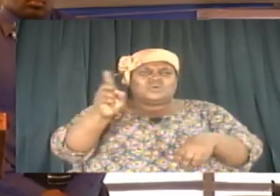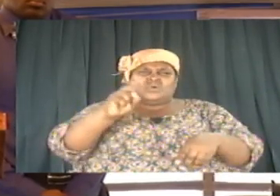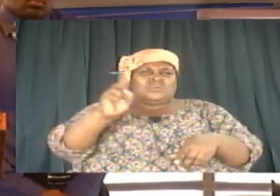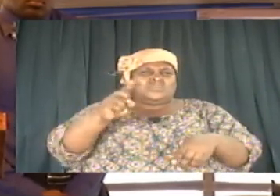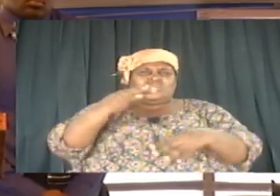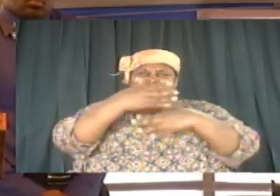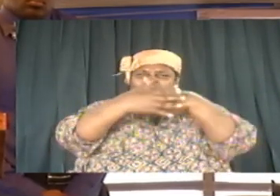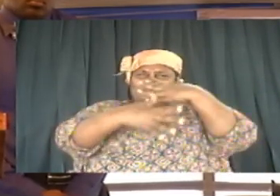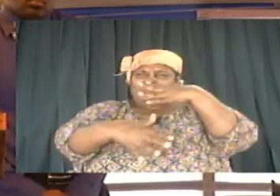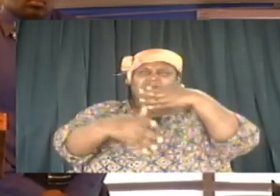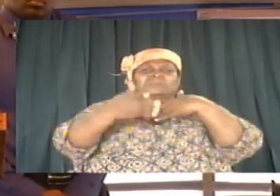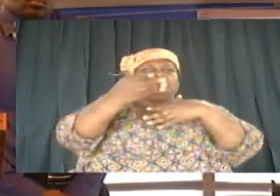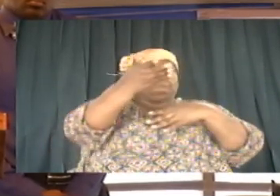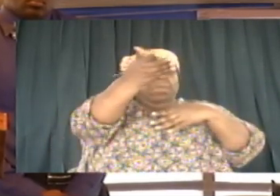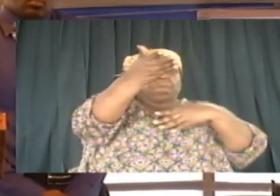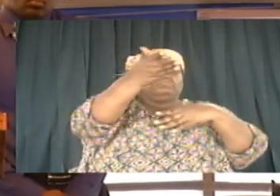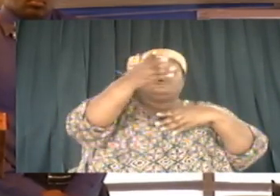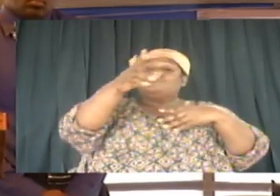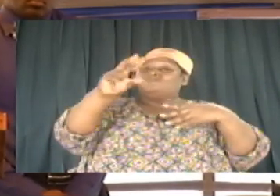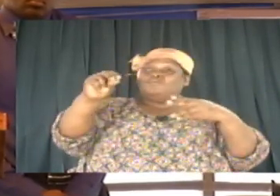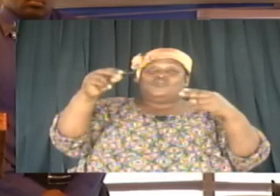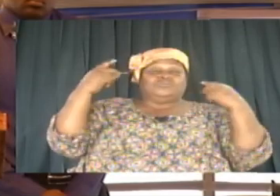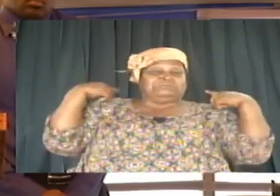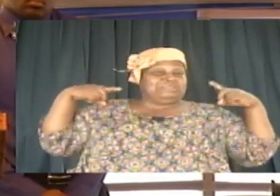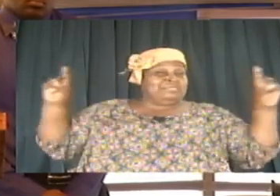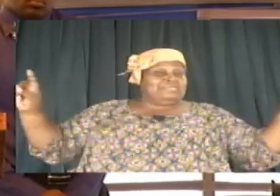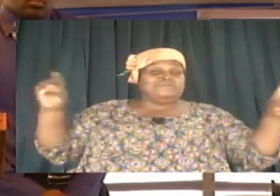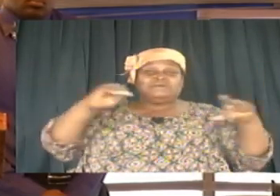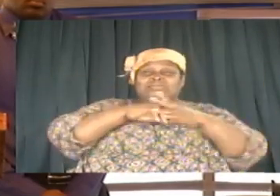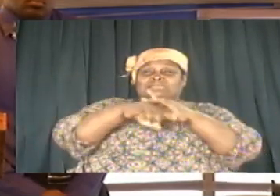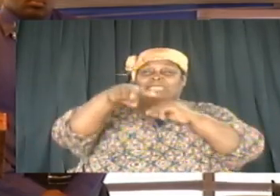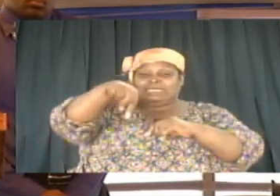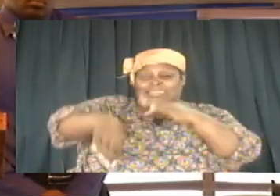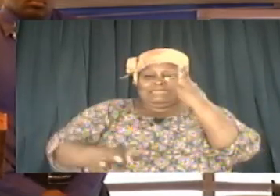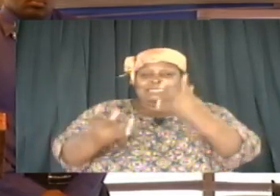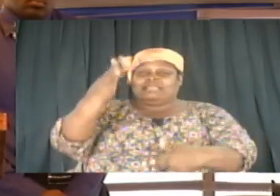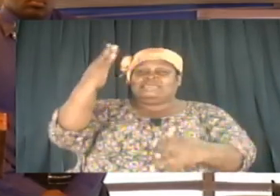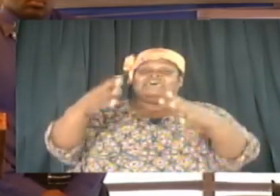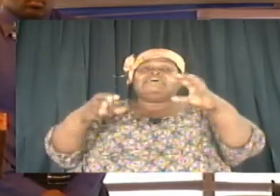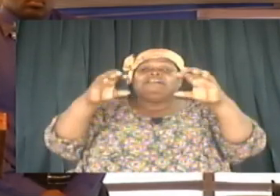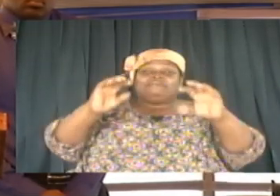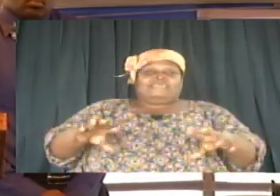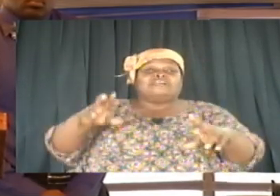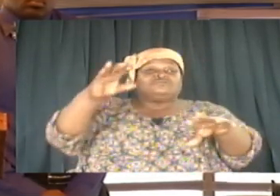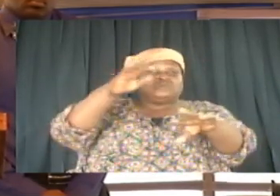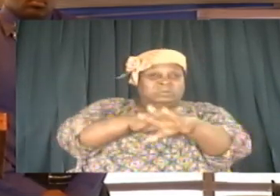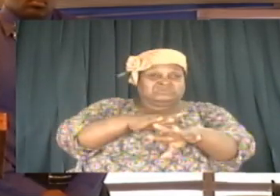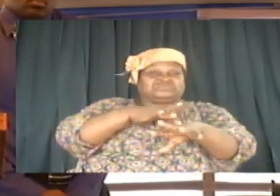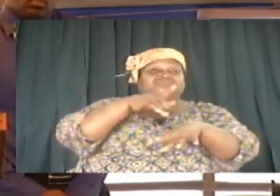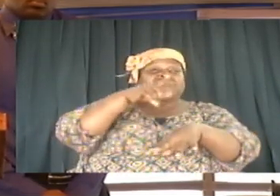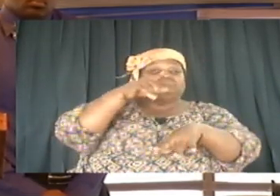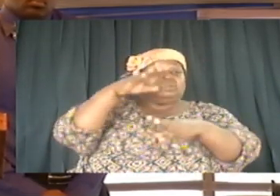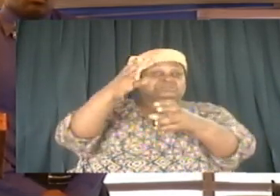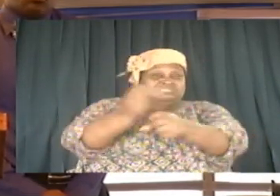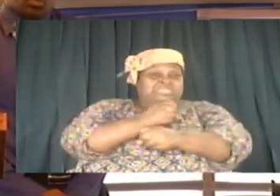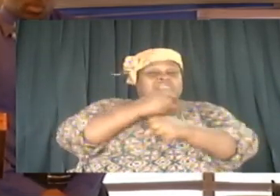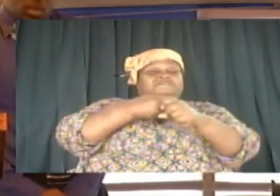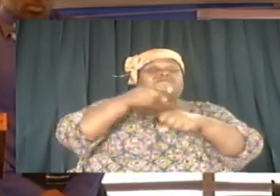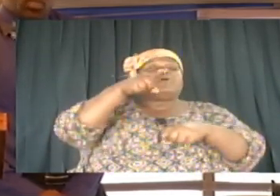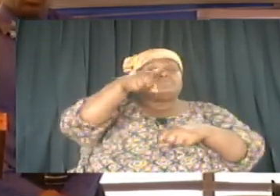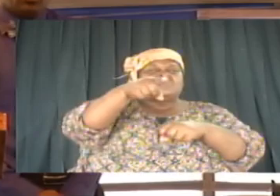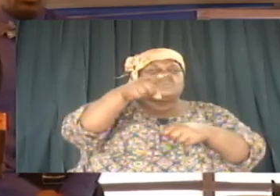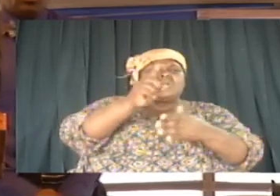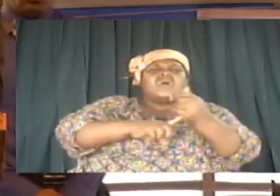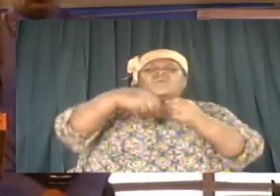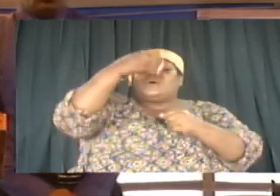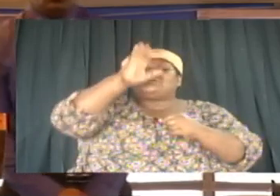inside, no demon in hell can touch and take from you what God has given to you. Many times